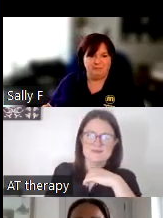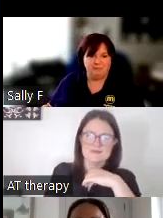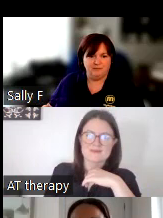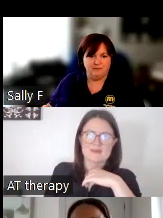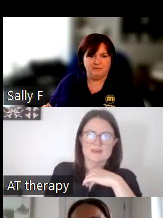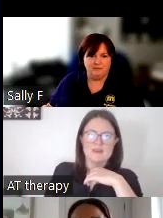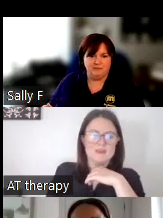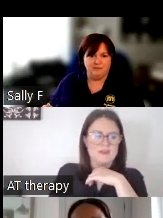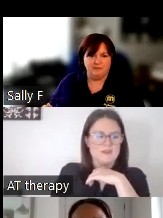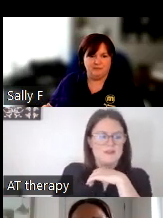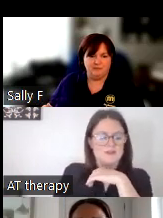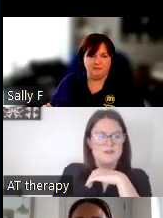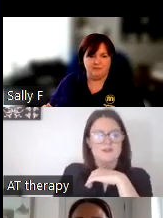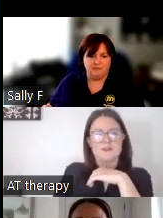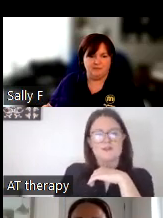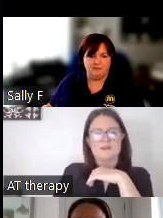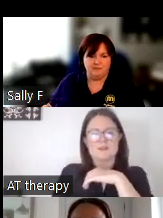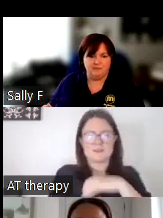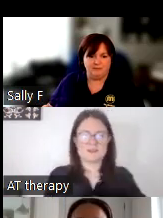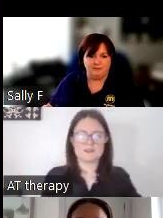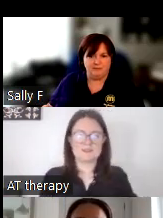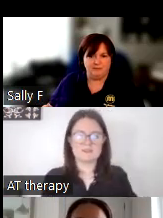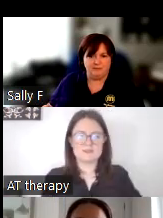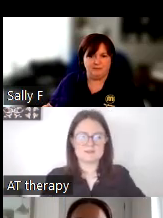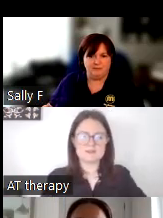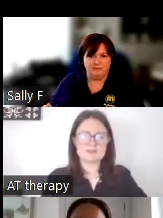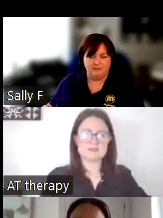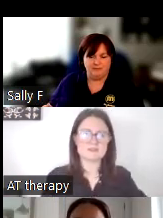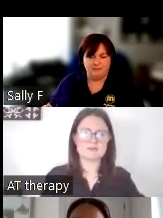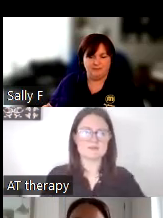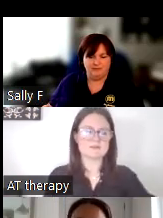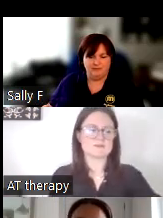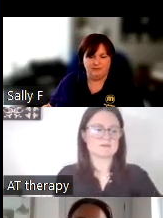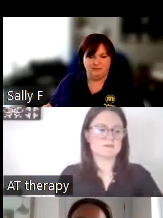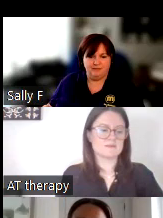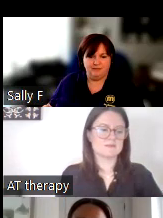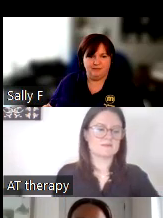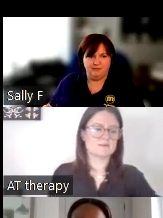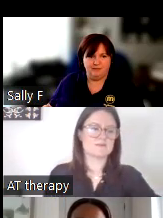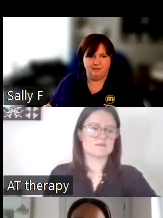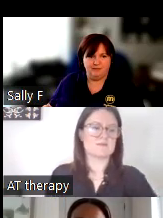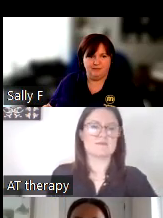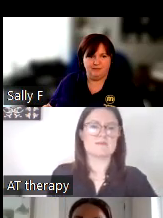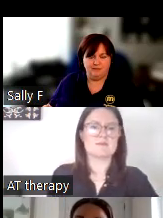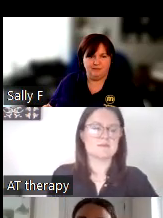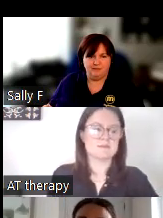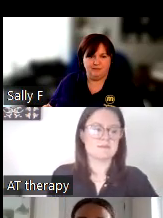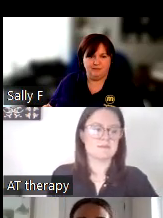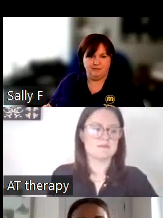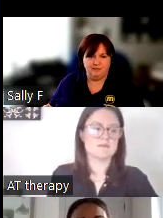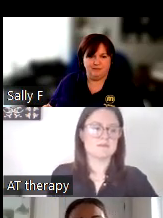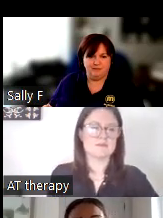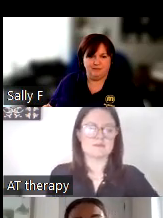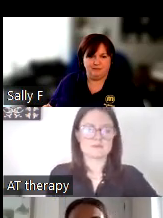toddlers and primary school age children. So in my previous role before joining ATtherapy, I worked in the